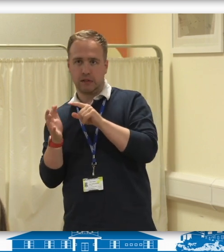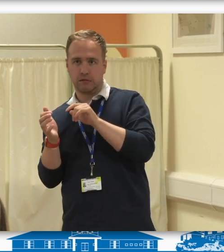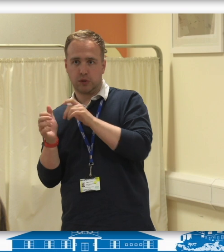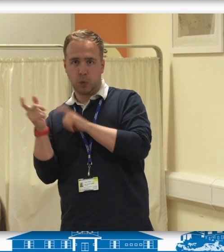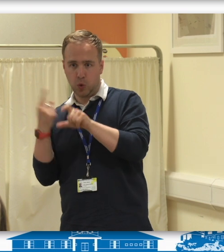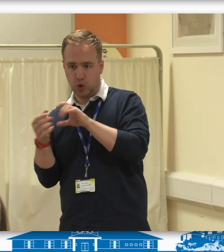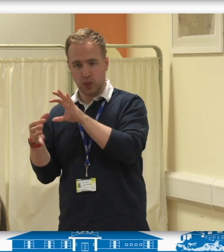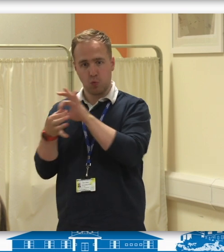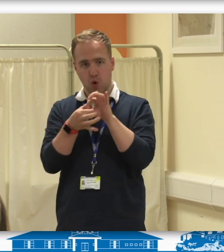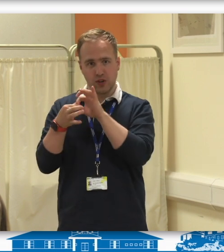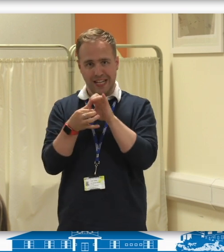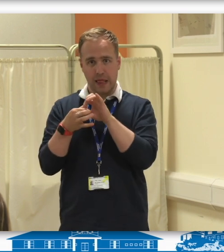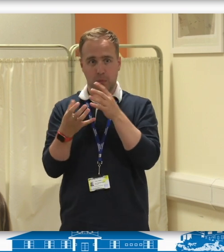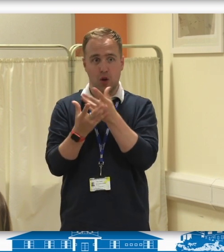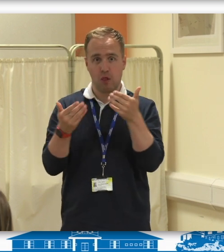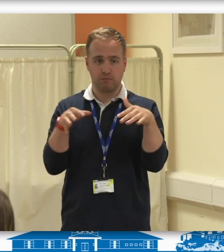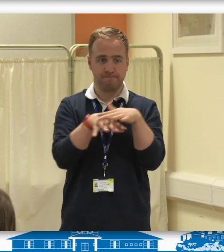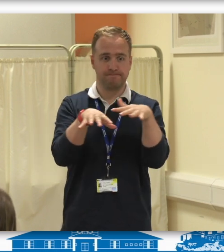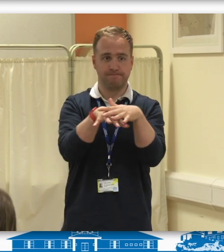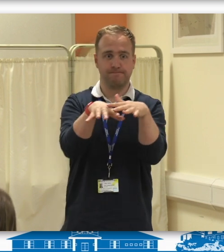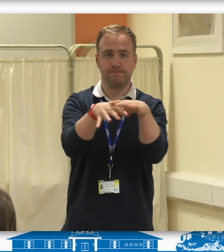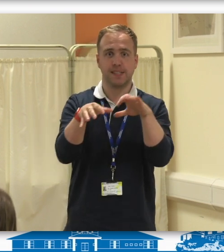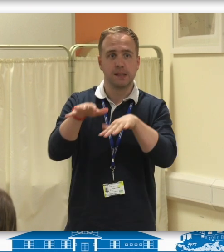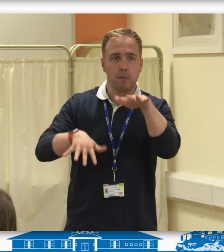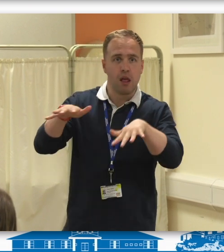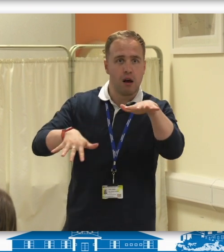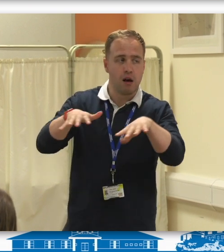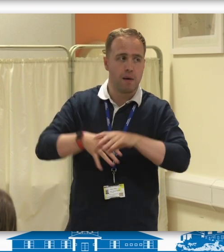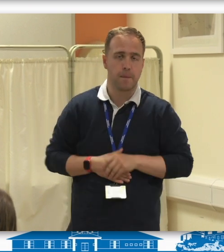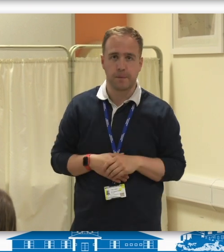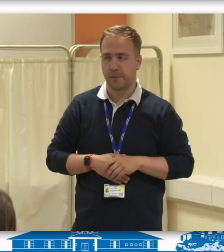such an overlap between the two conditions.